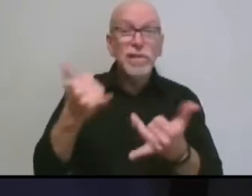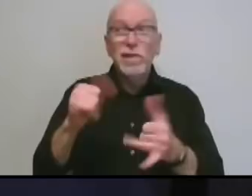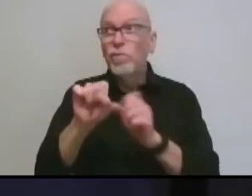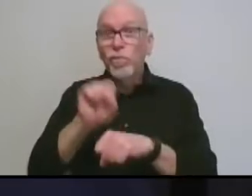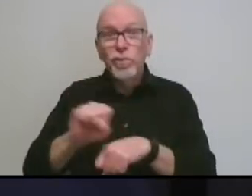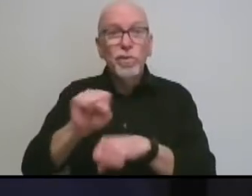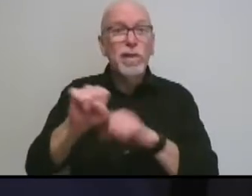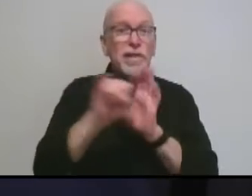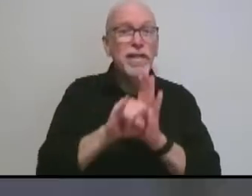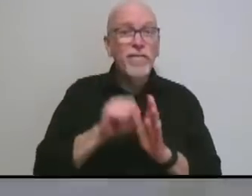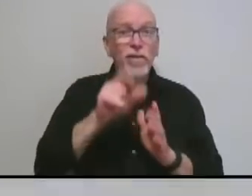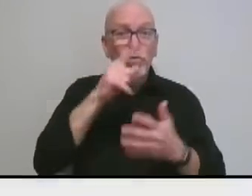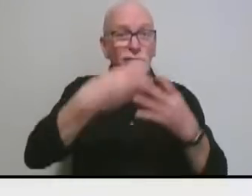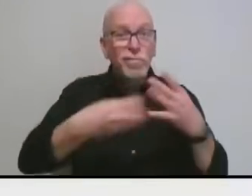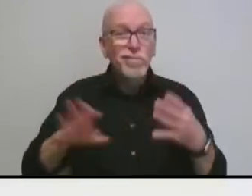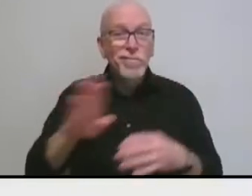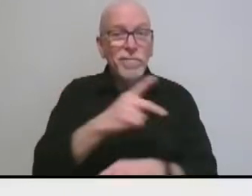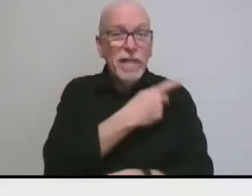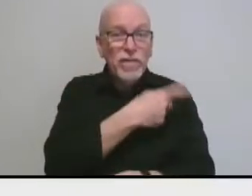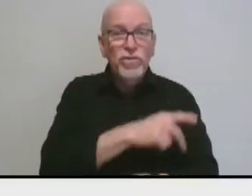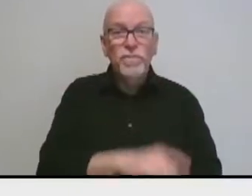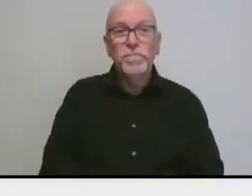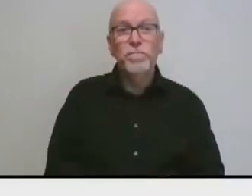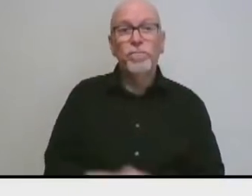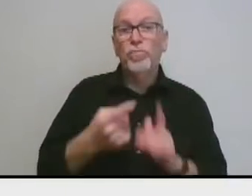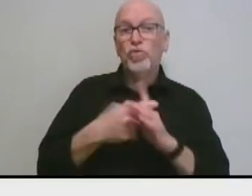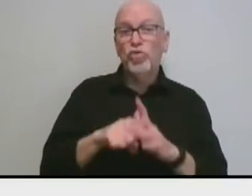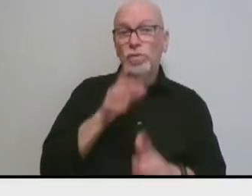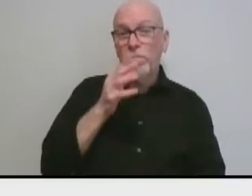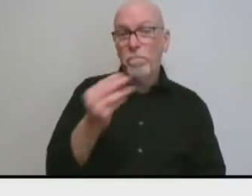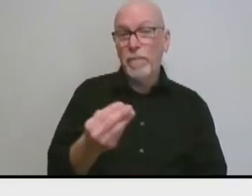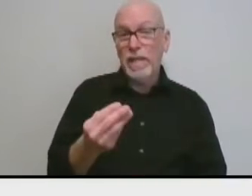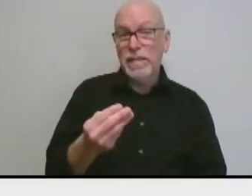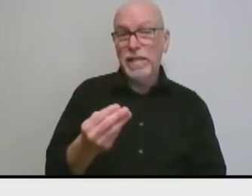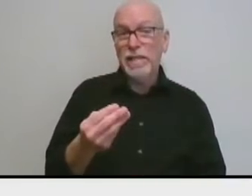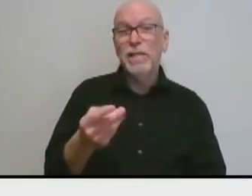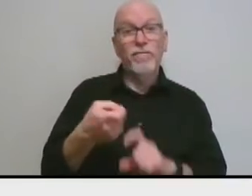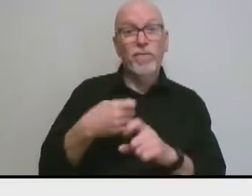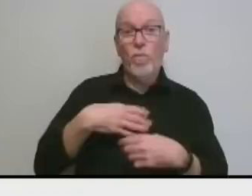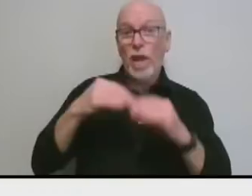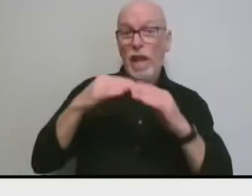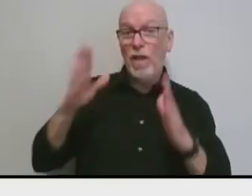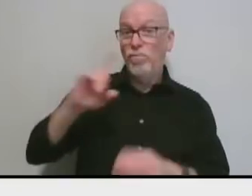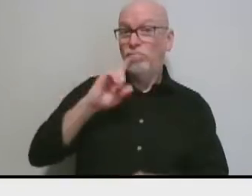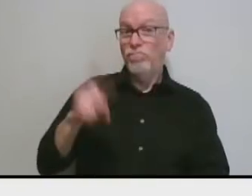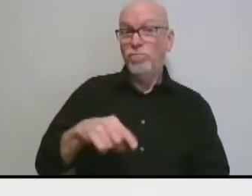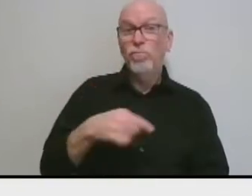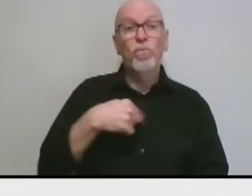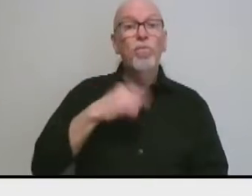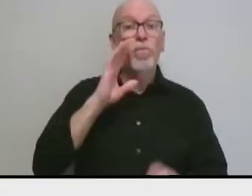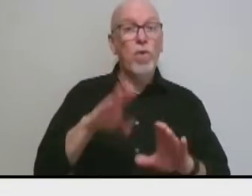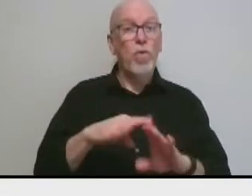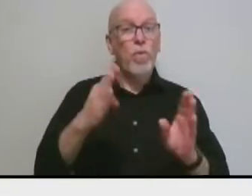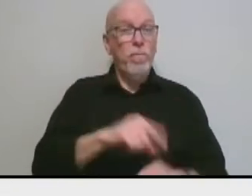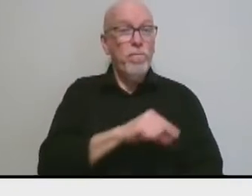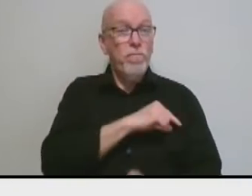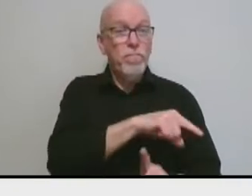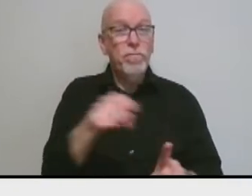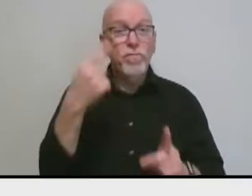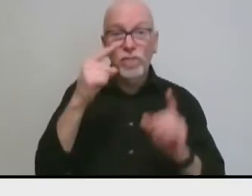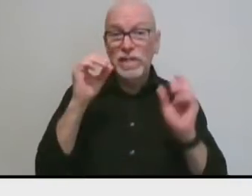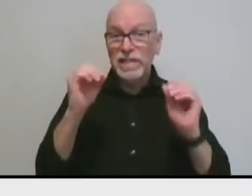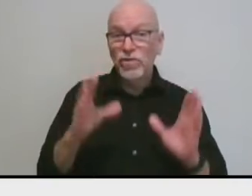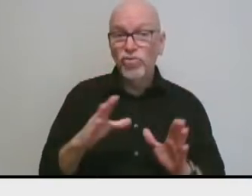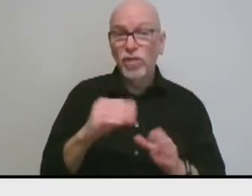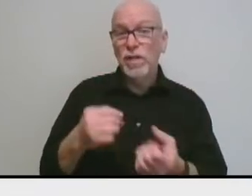their appropriate patients. Starting Monday, per direction from the White House, we will open eligibility to educators and